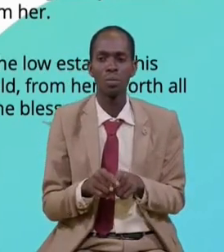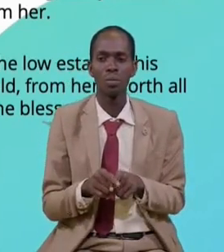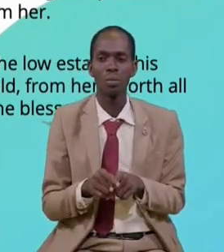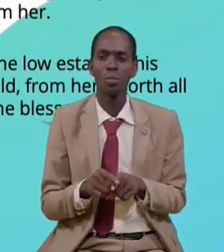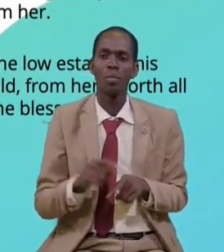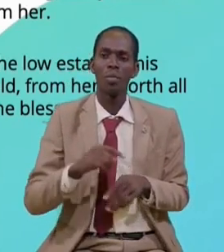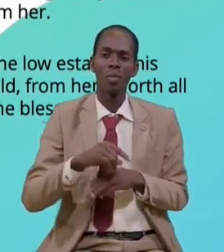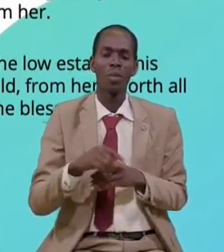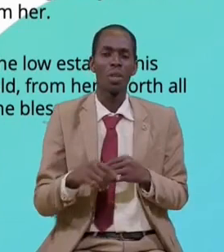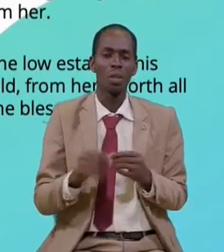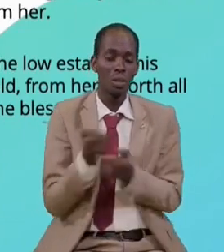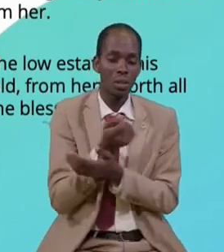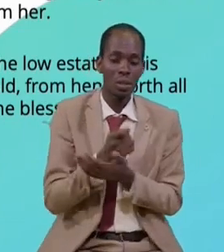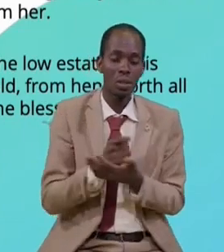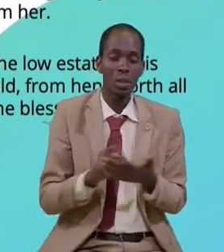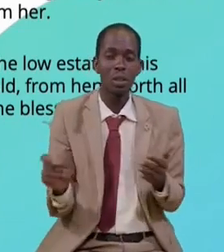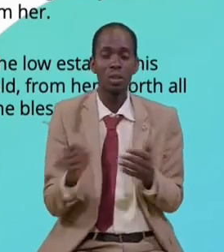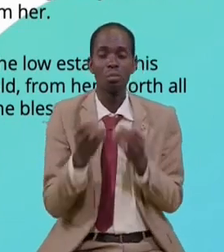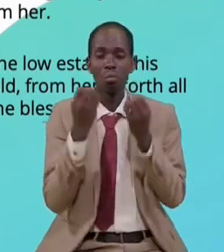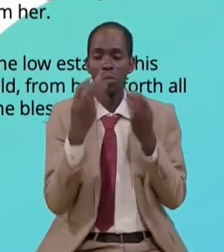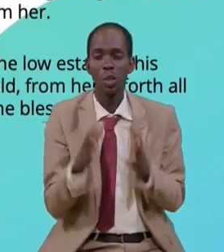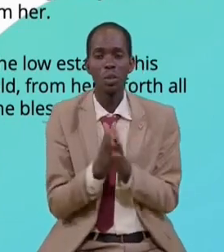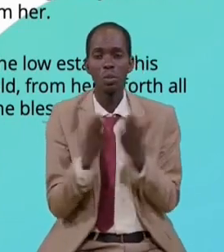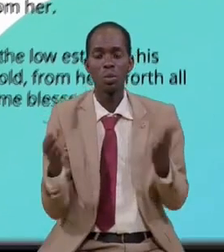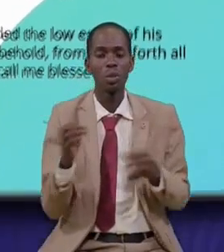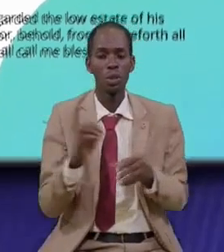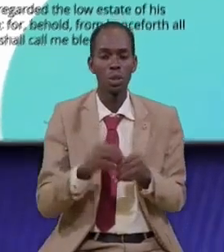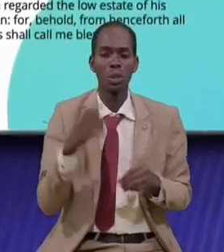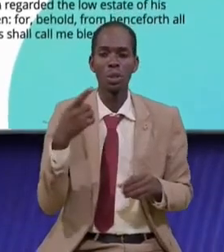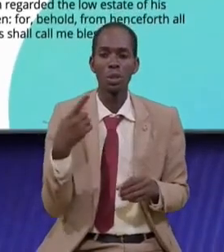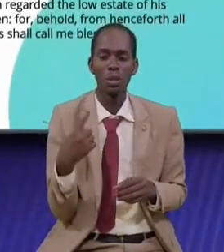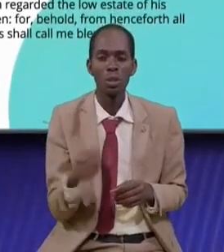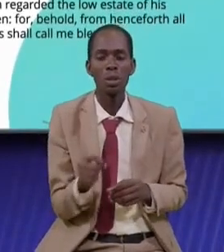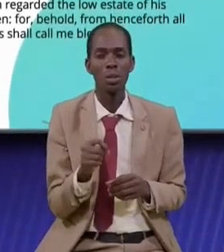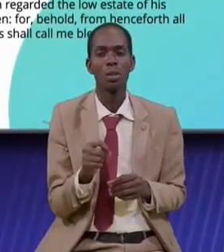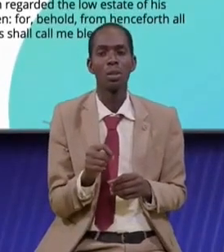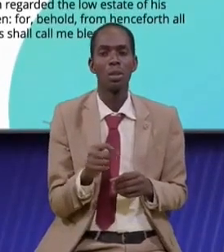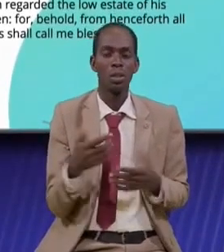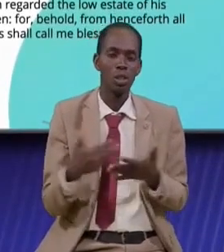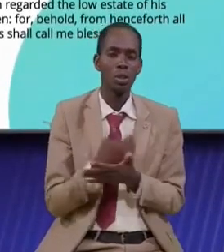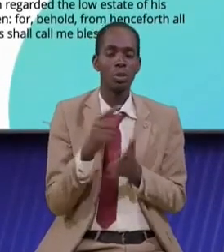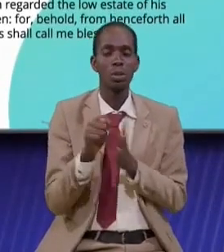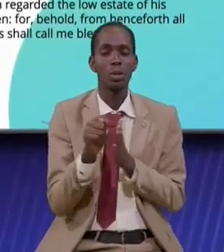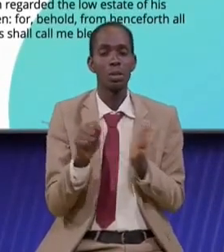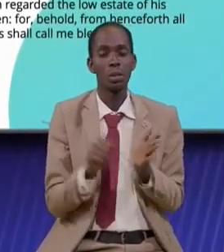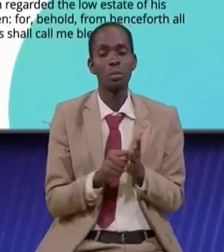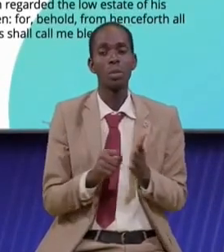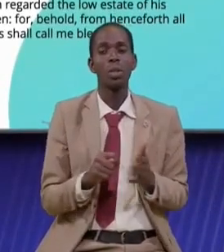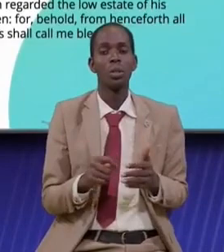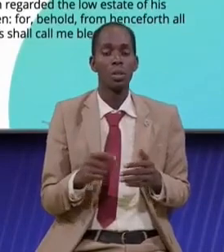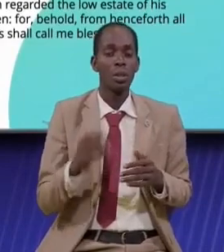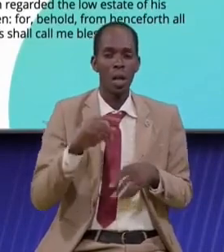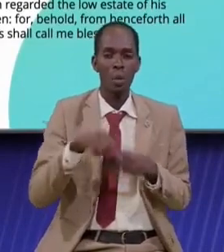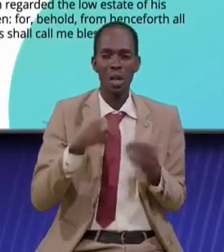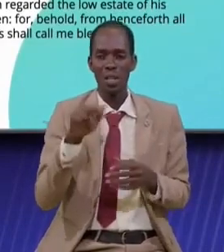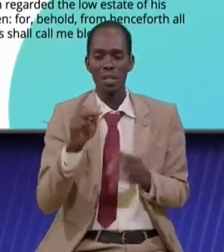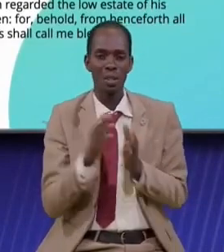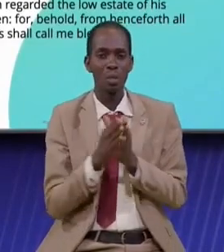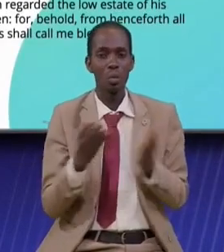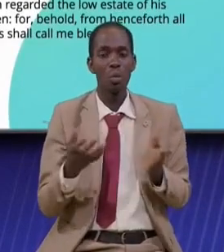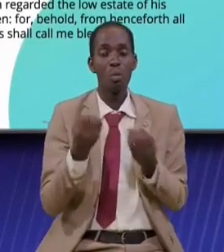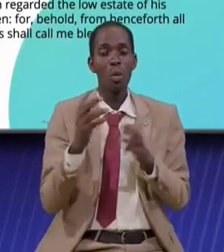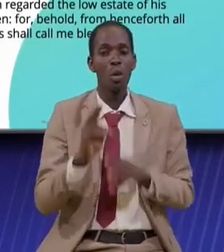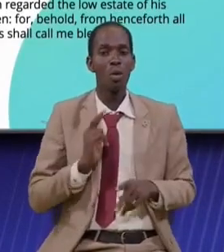of 27. He used his gifting, his writing skills. Many of us can write here today, but what are you writing on the internet? Some of